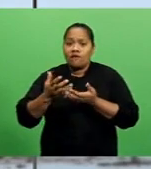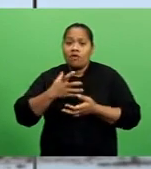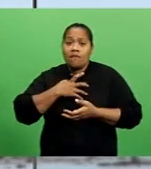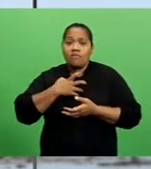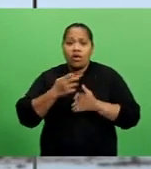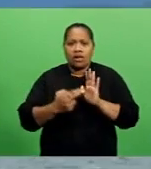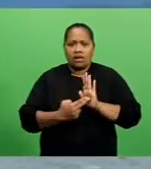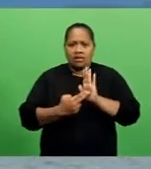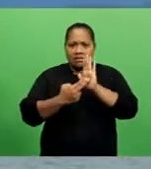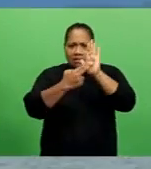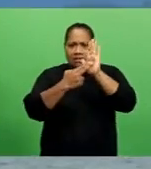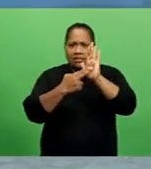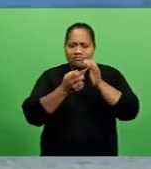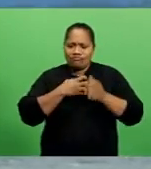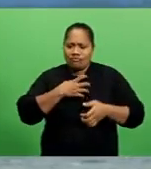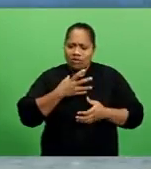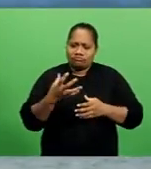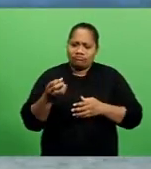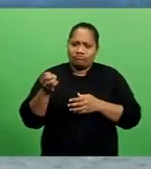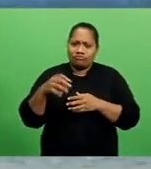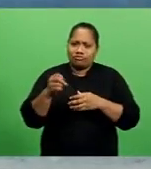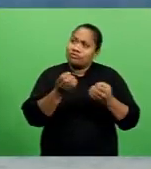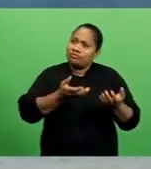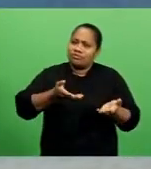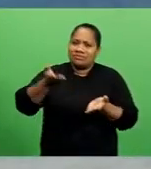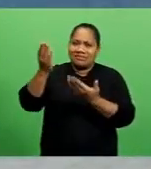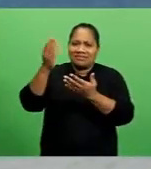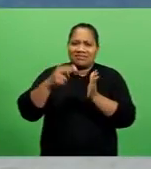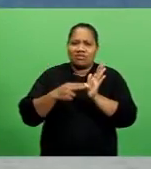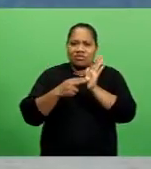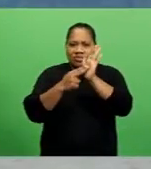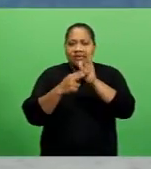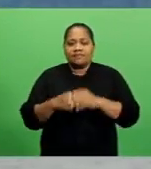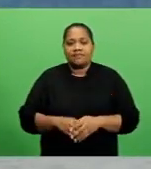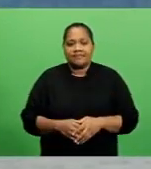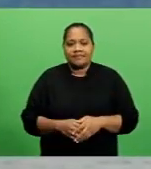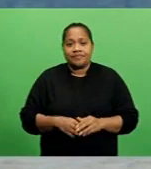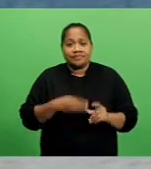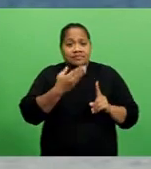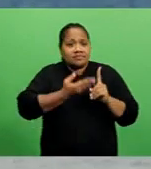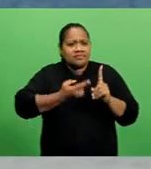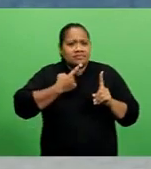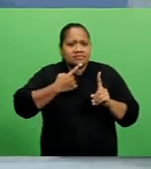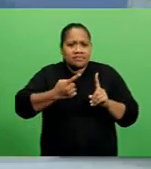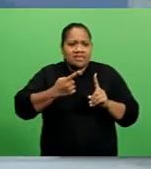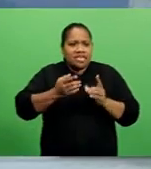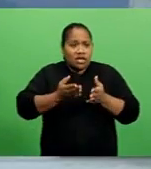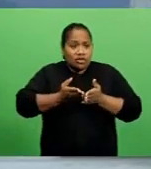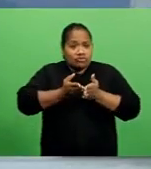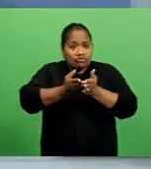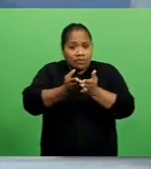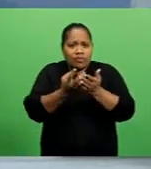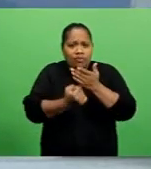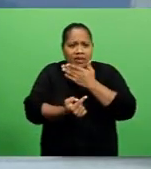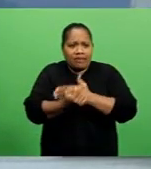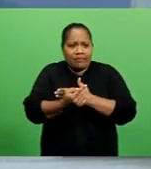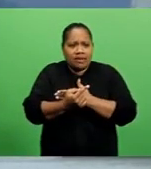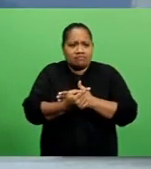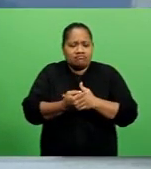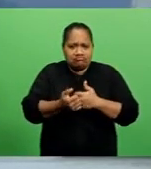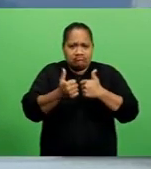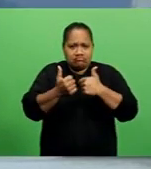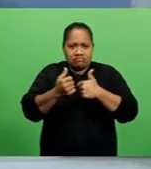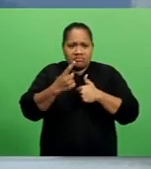Division. Australia's Defence Advisor to Fiji, Colonel Robert Hirsch, says the naval ship was given a green light to ship relief